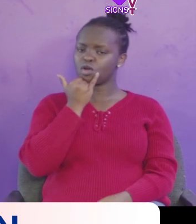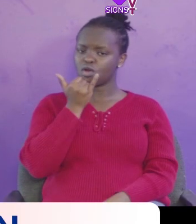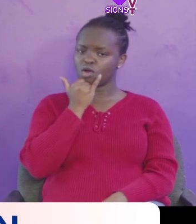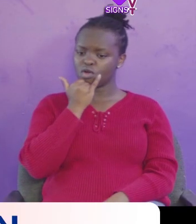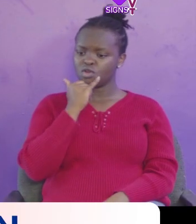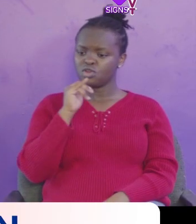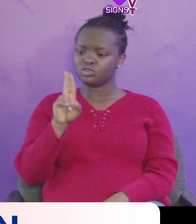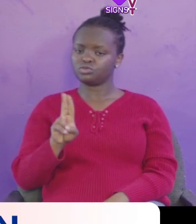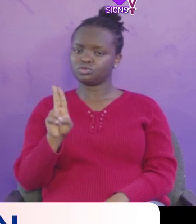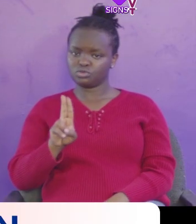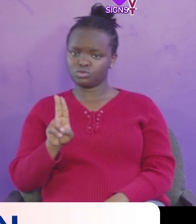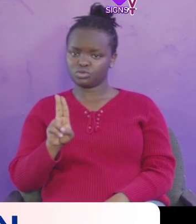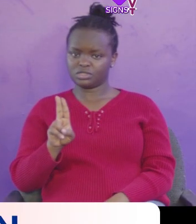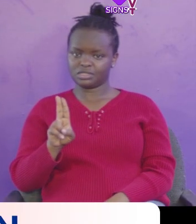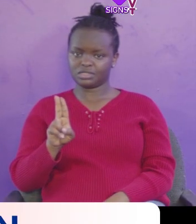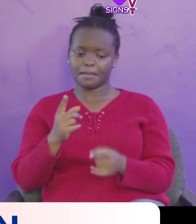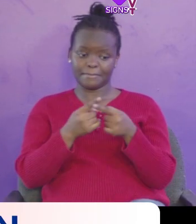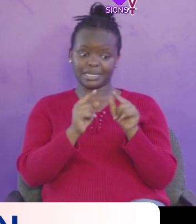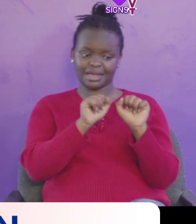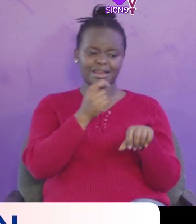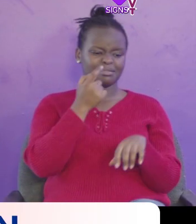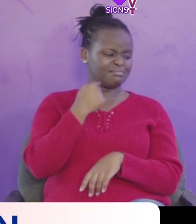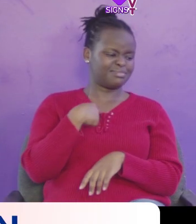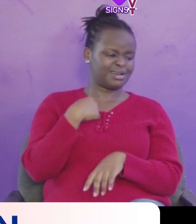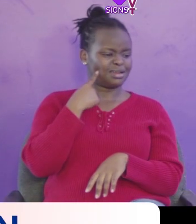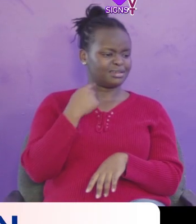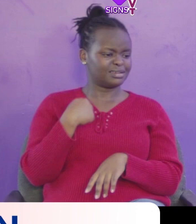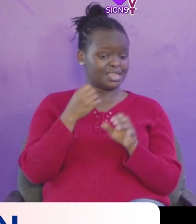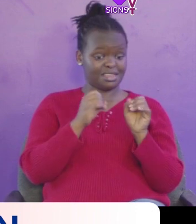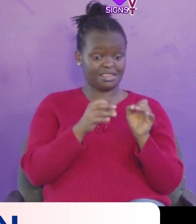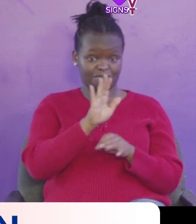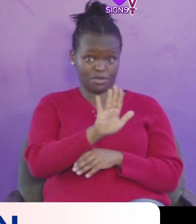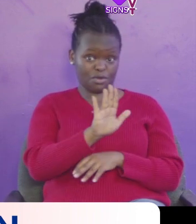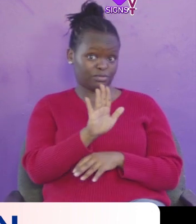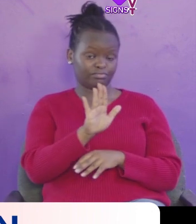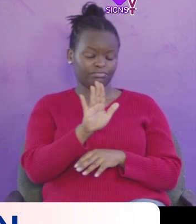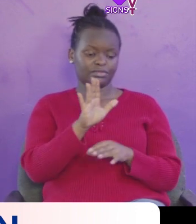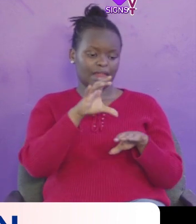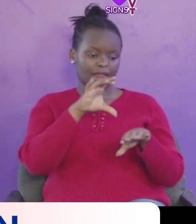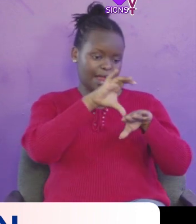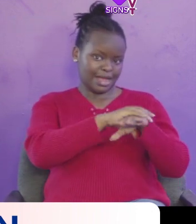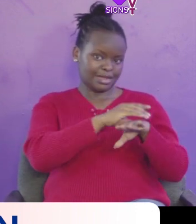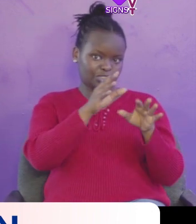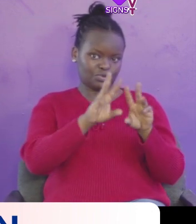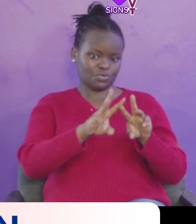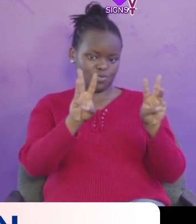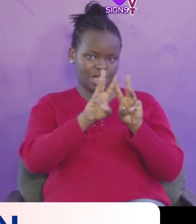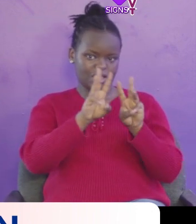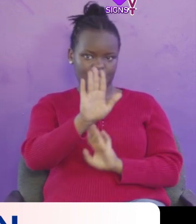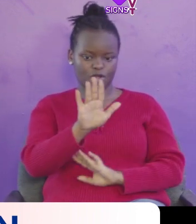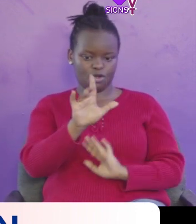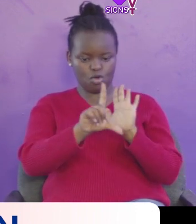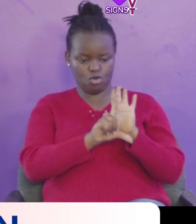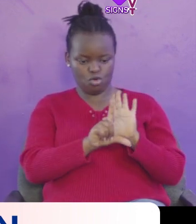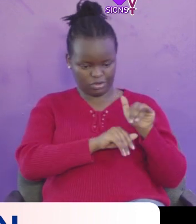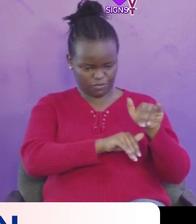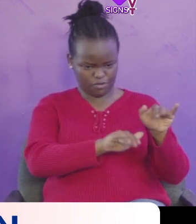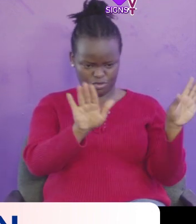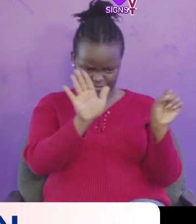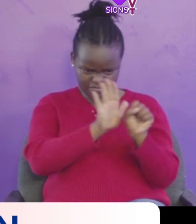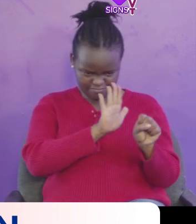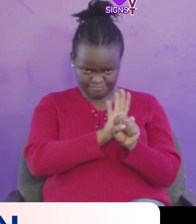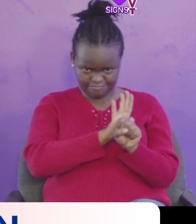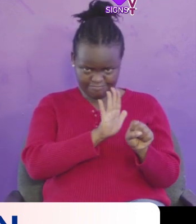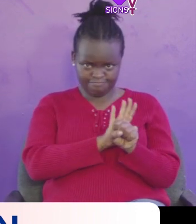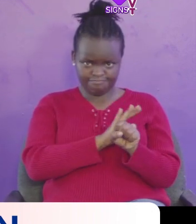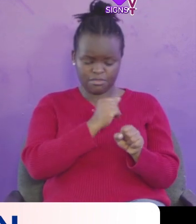them. But you can brag. You can brag if you have just obtained what you have legally. You worked hard.